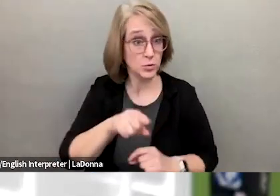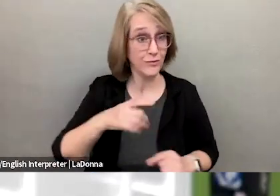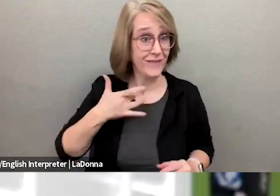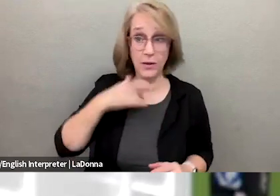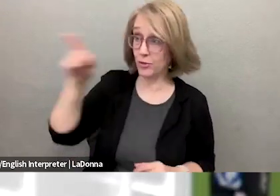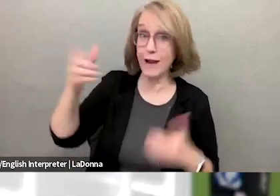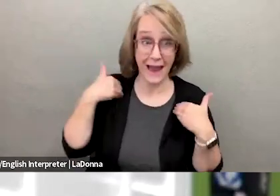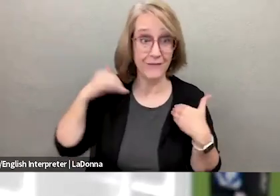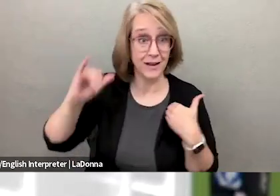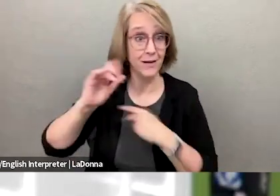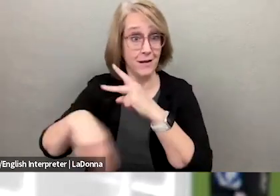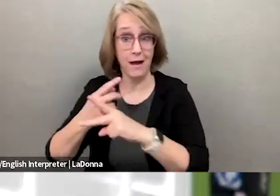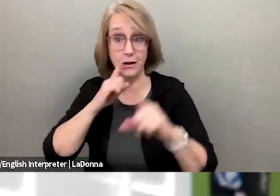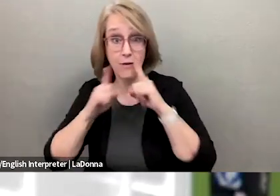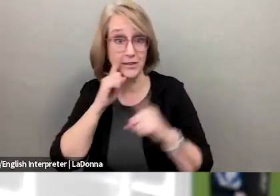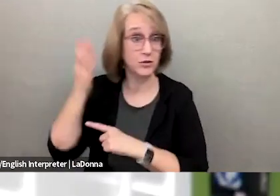that?